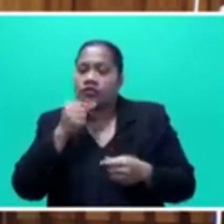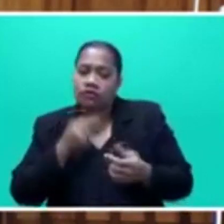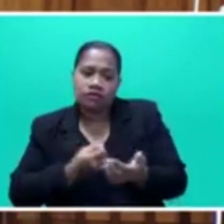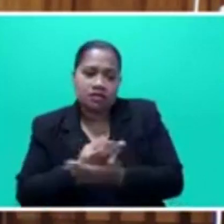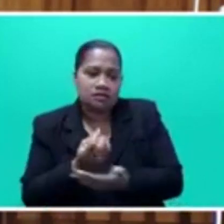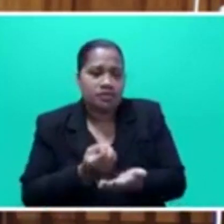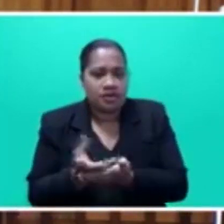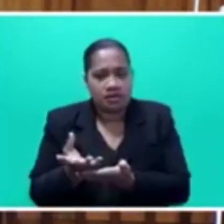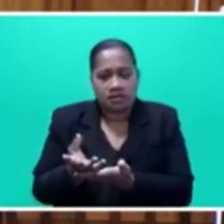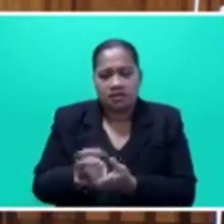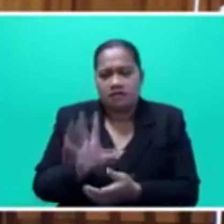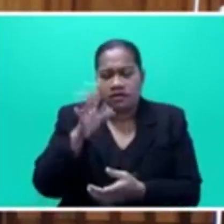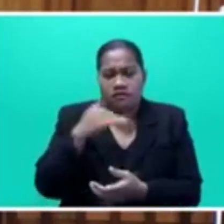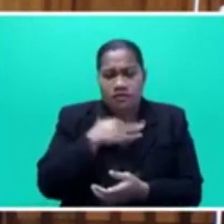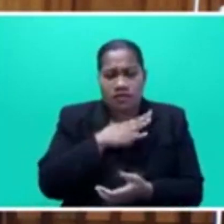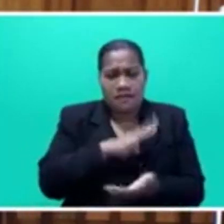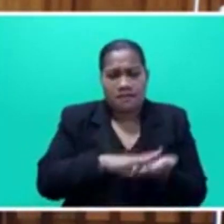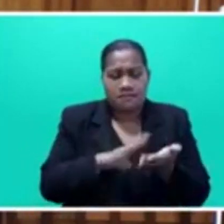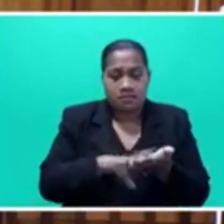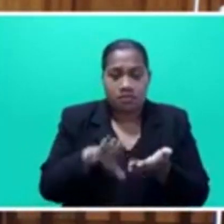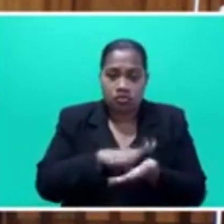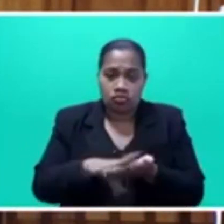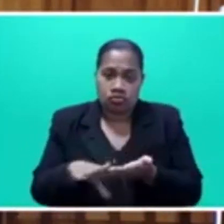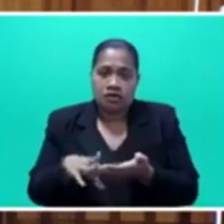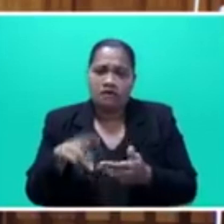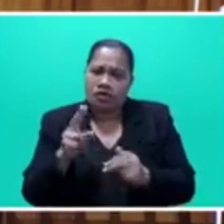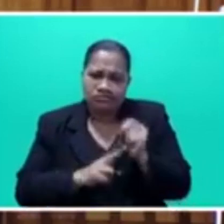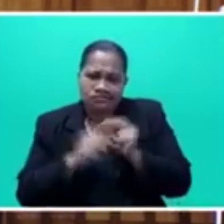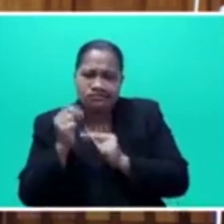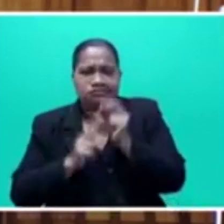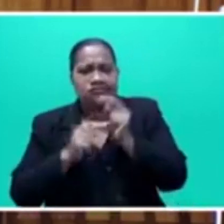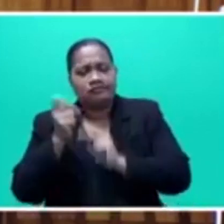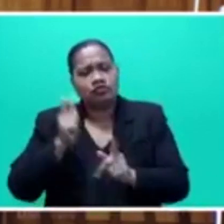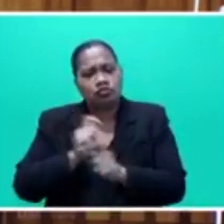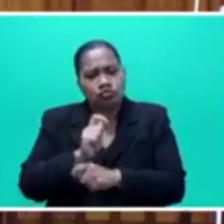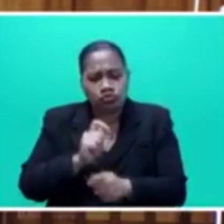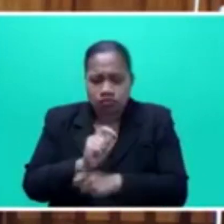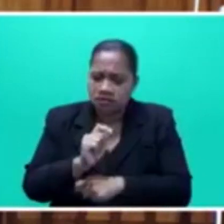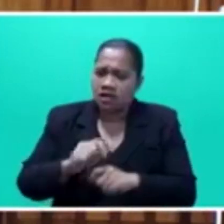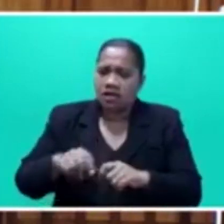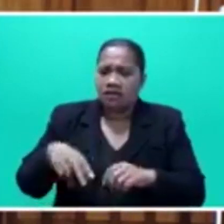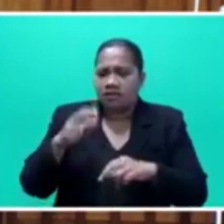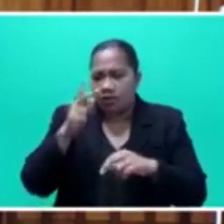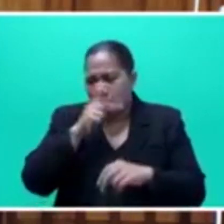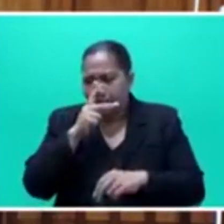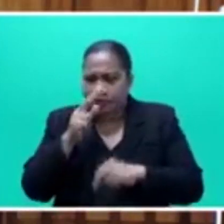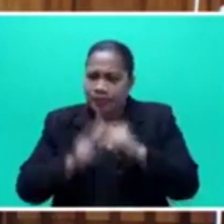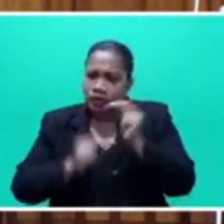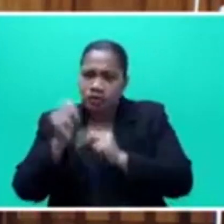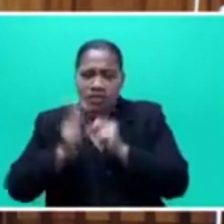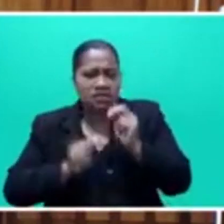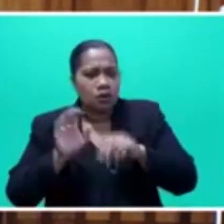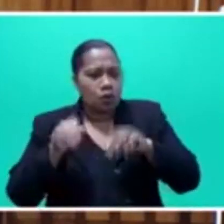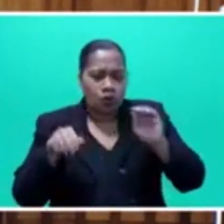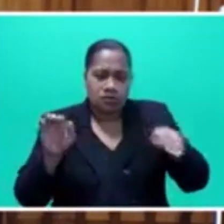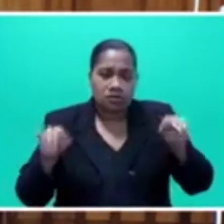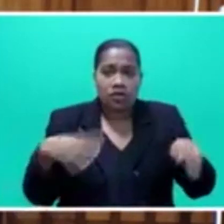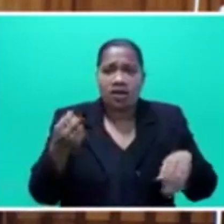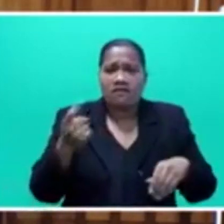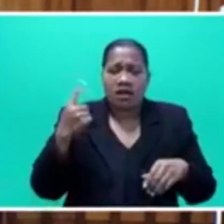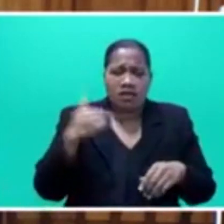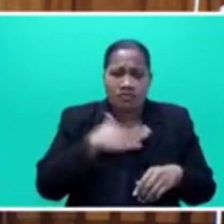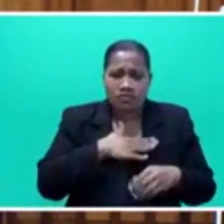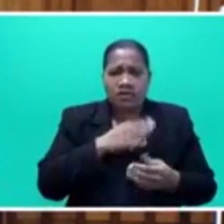additional $500 million for reconstruction of schools, public buildings and homes. Then we had hundreds of millions of dollars spent